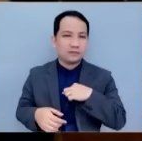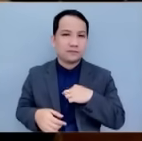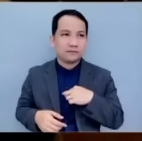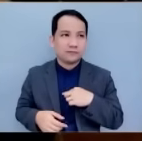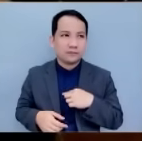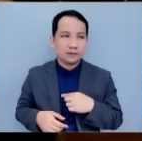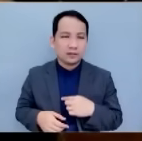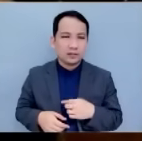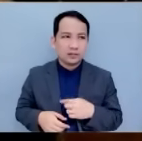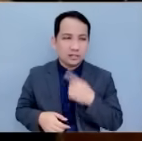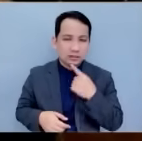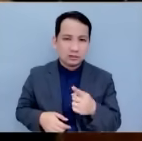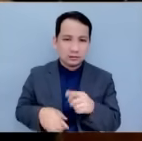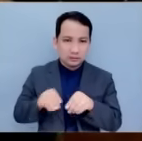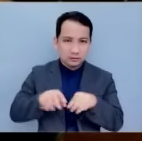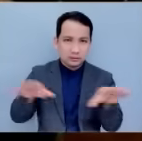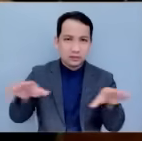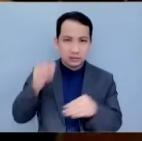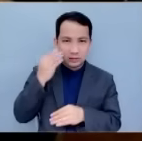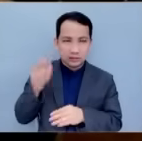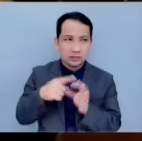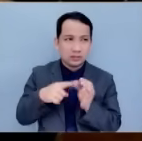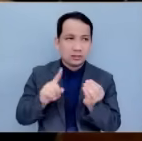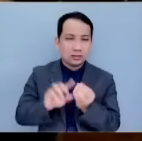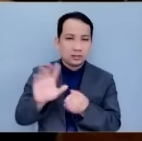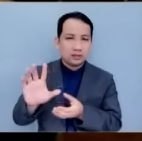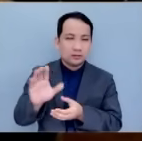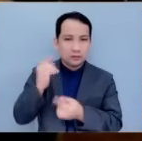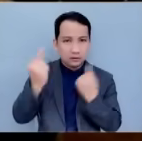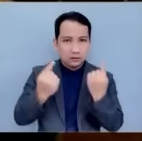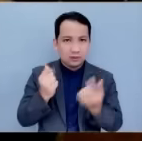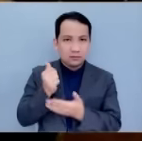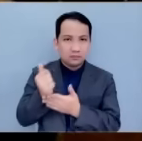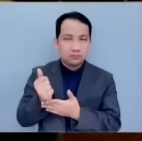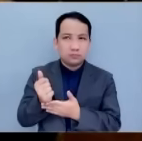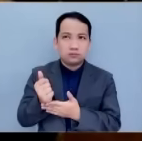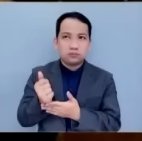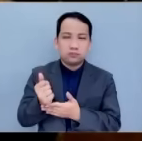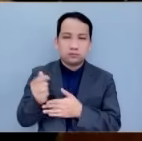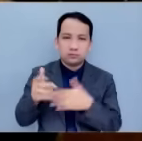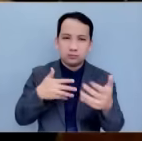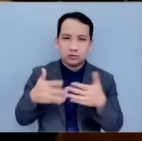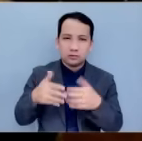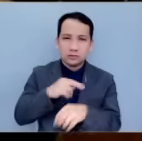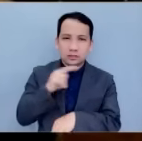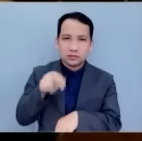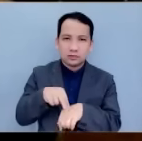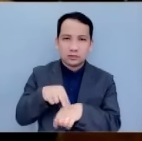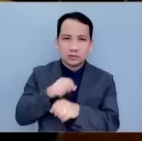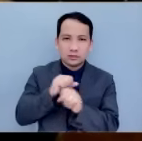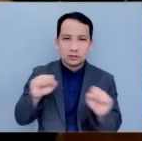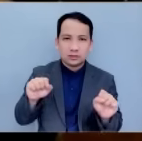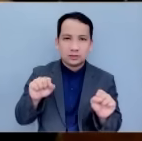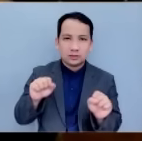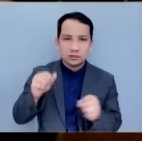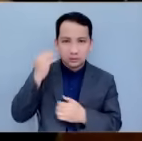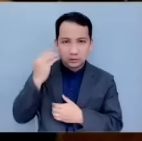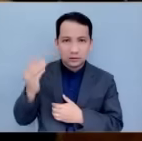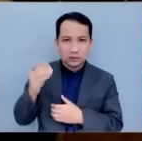foreign influence raises concerns regarding national security as it may expose